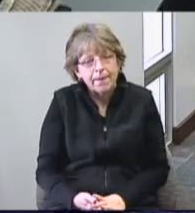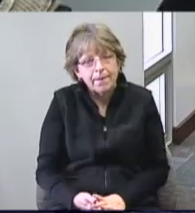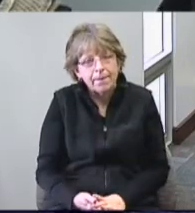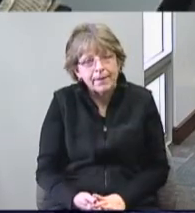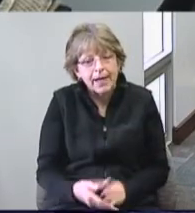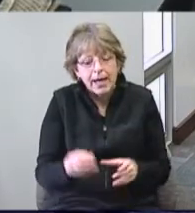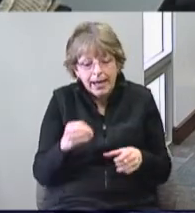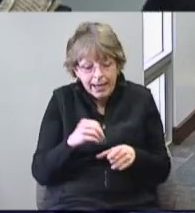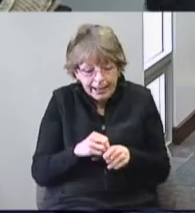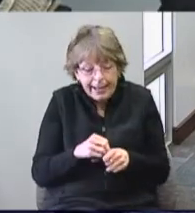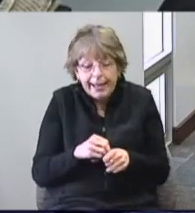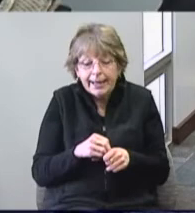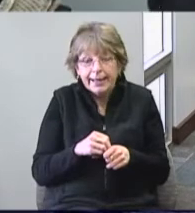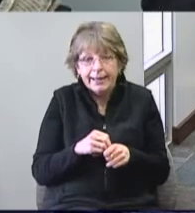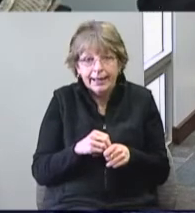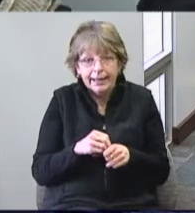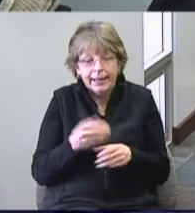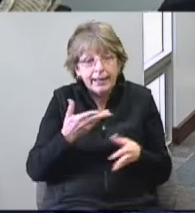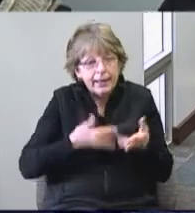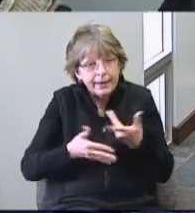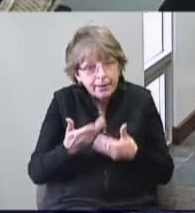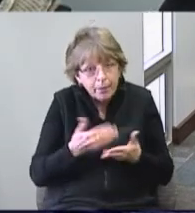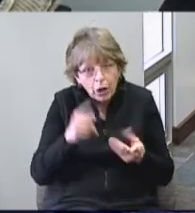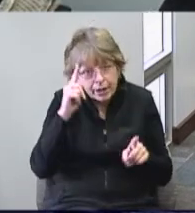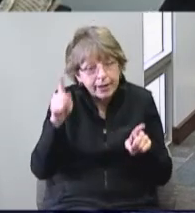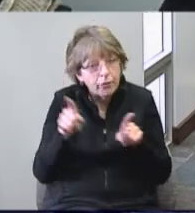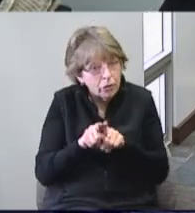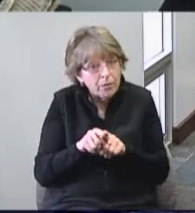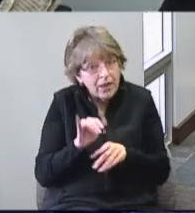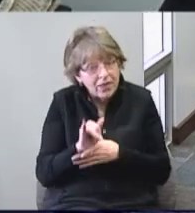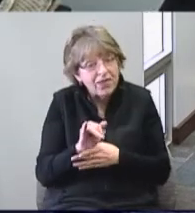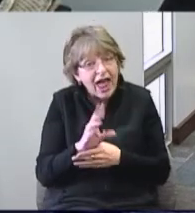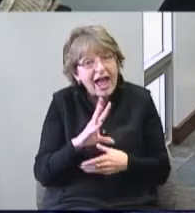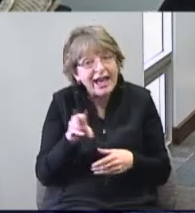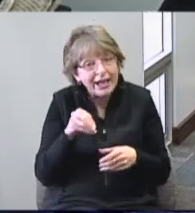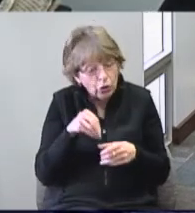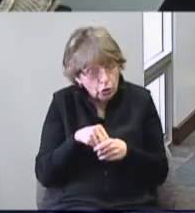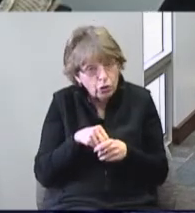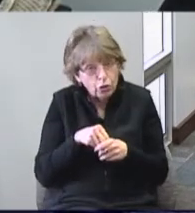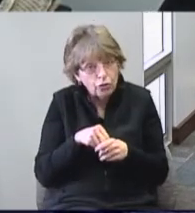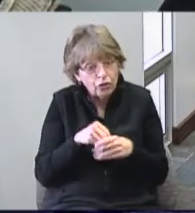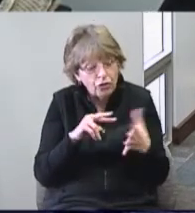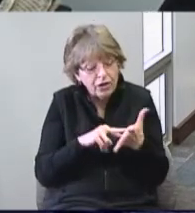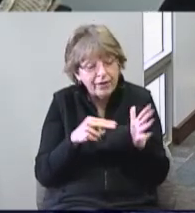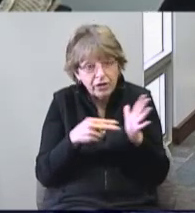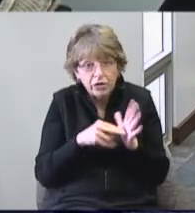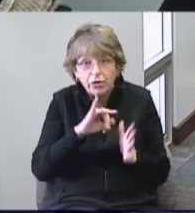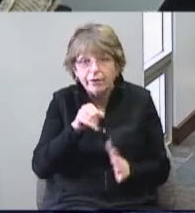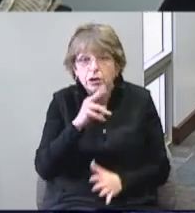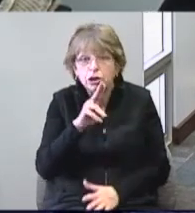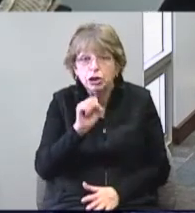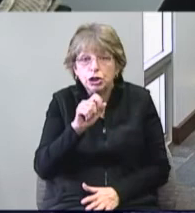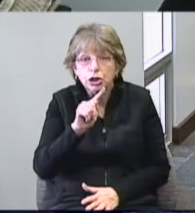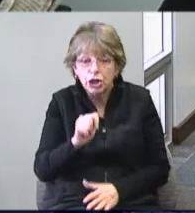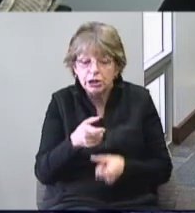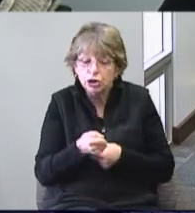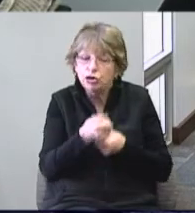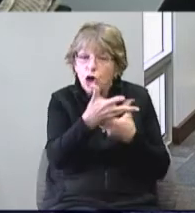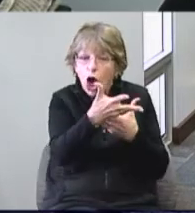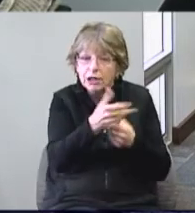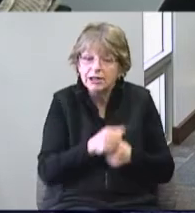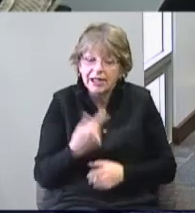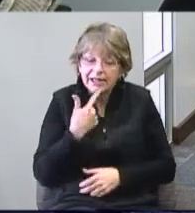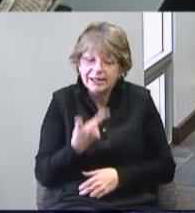collective bargaining agreement with Fraternal Order of Police, it includes the definition of just cause. And in the definition it